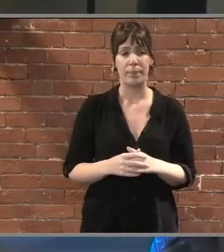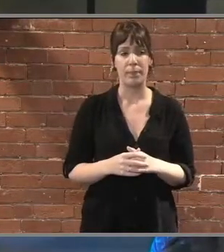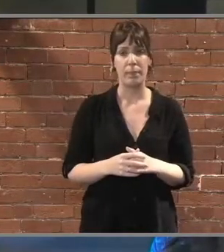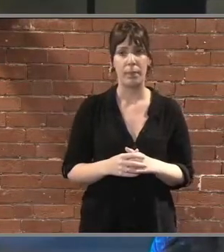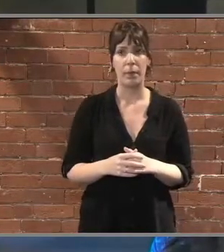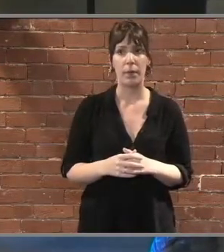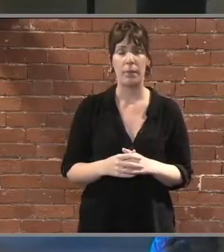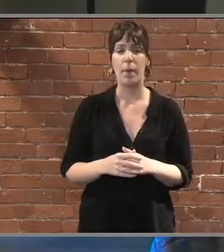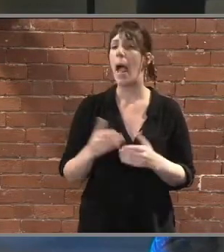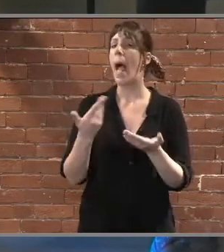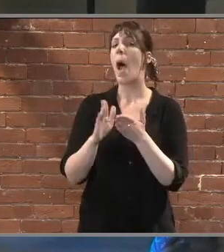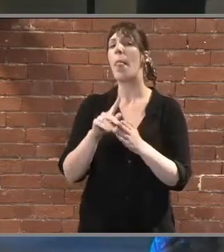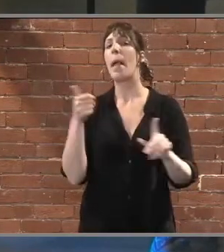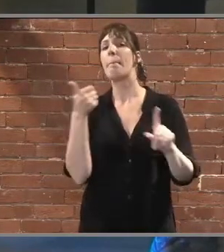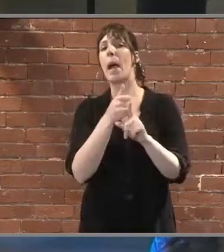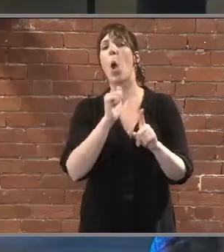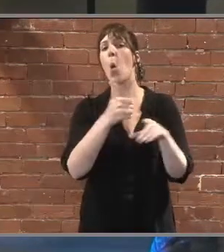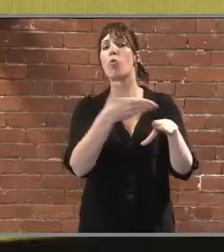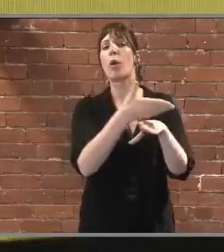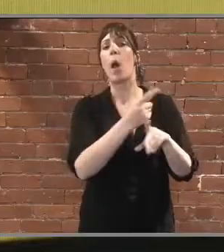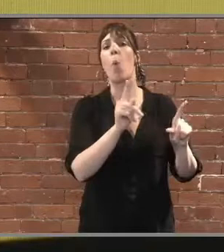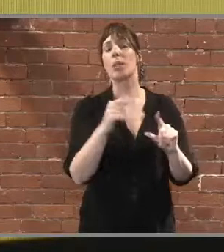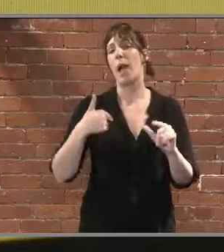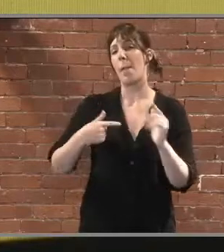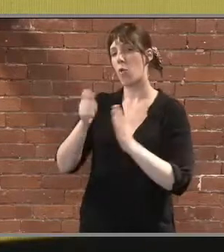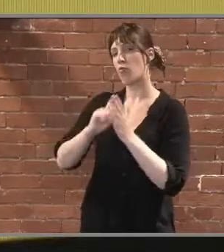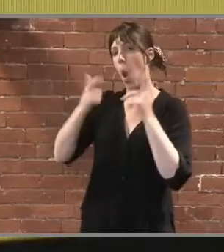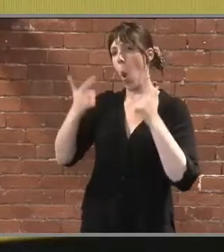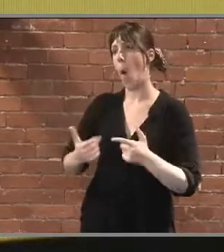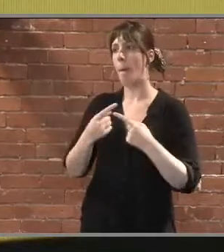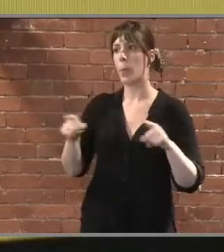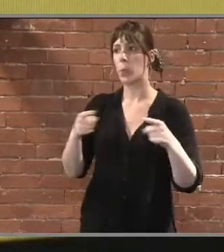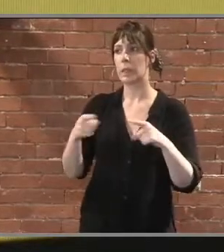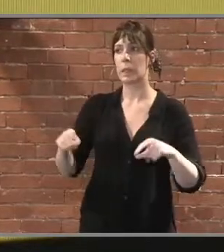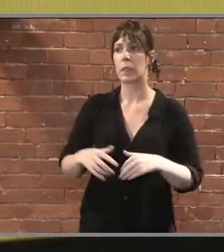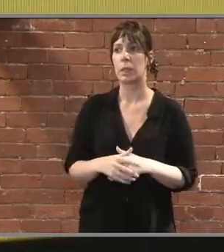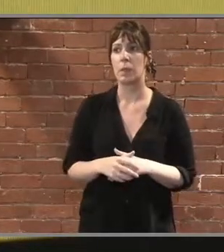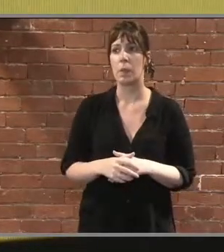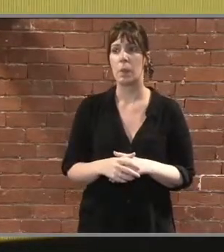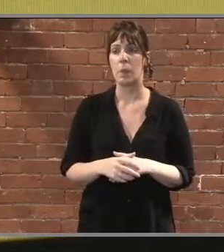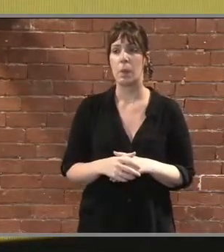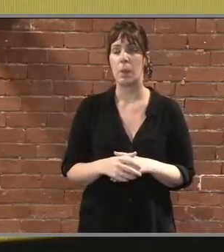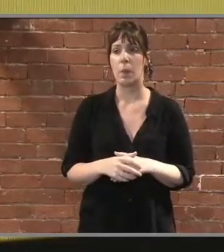career? No, I've been writing lots. I've been writing lots of music. It was kind of good